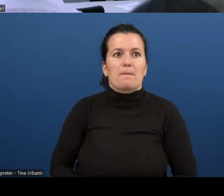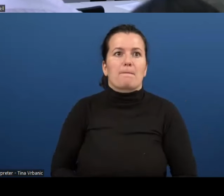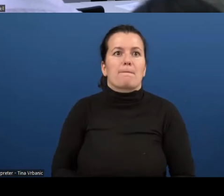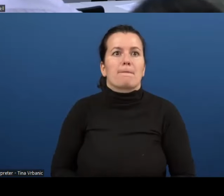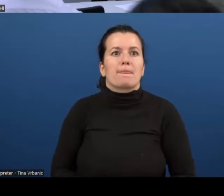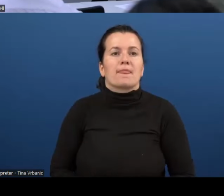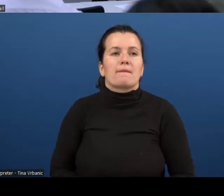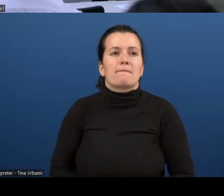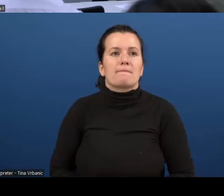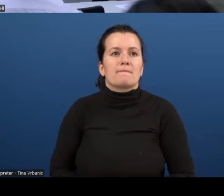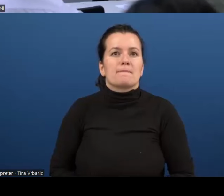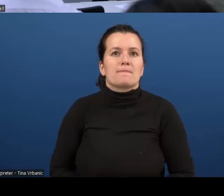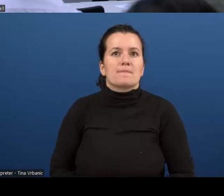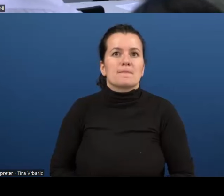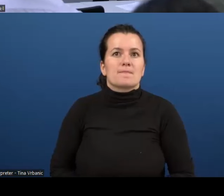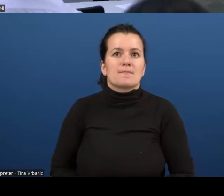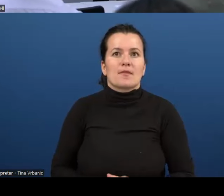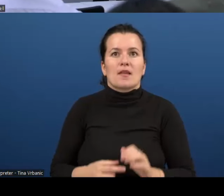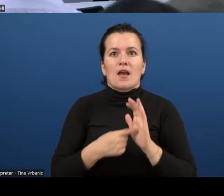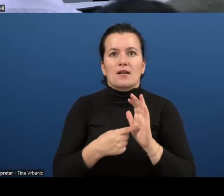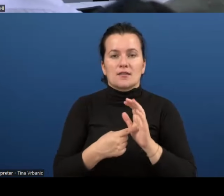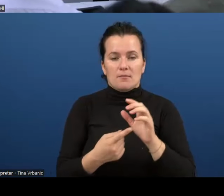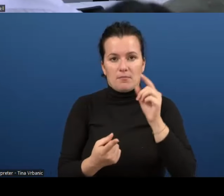2 small picks